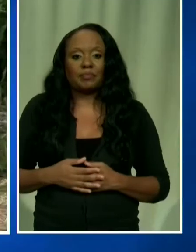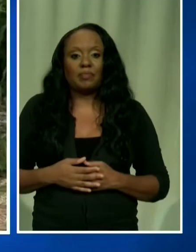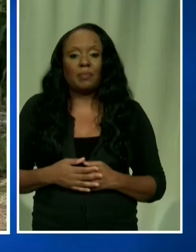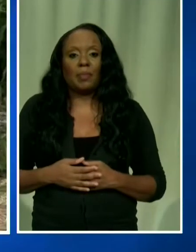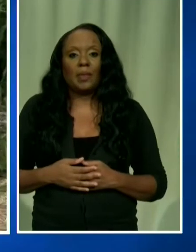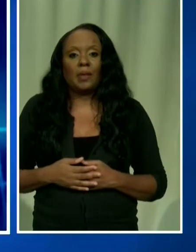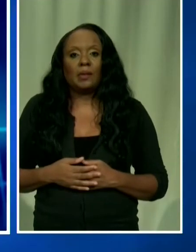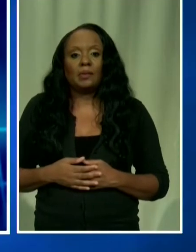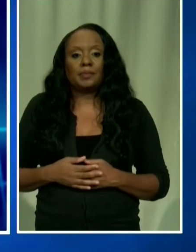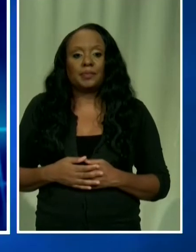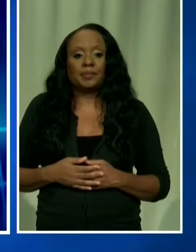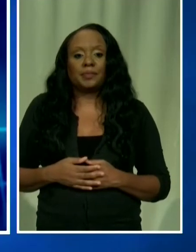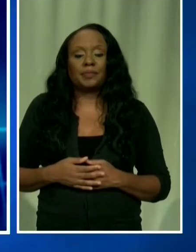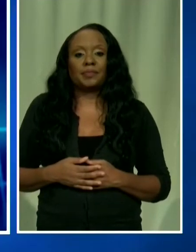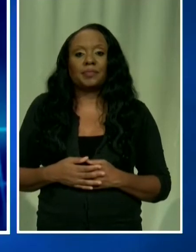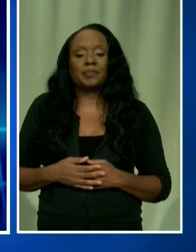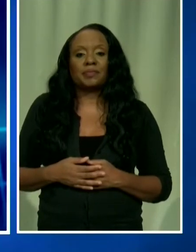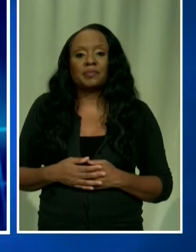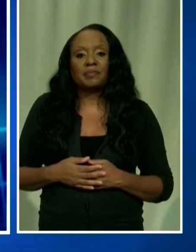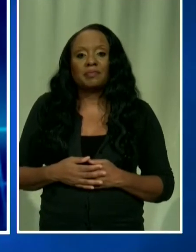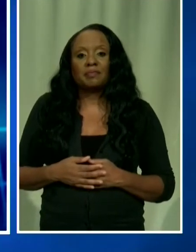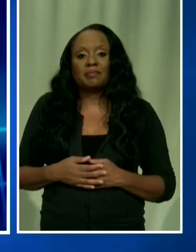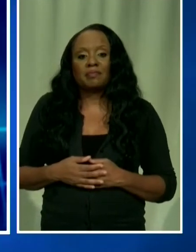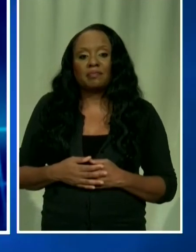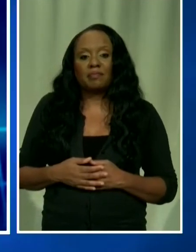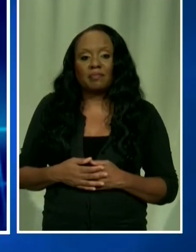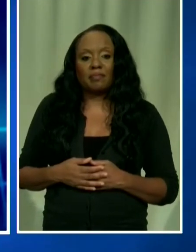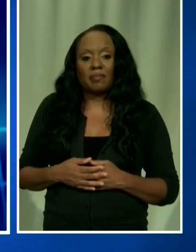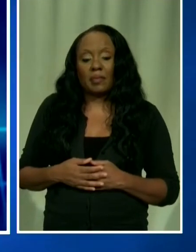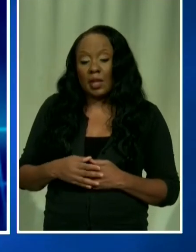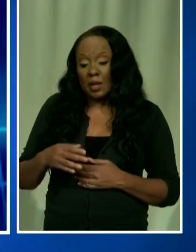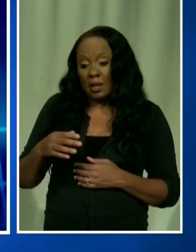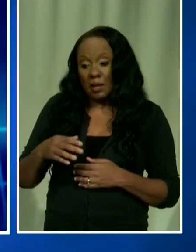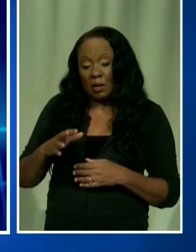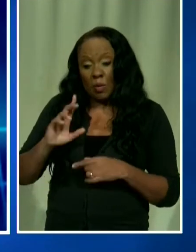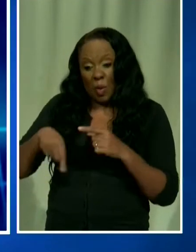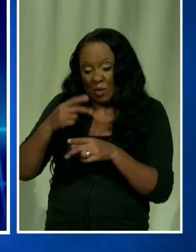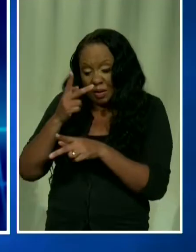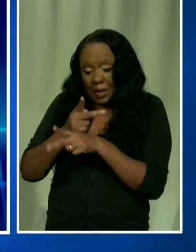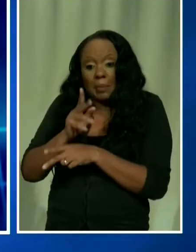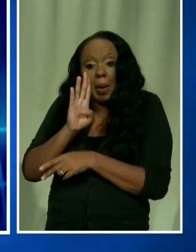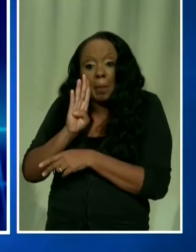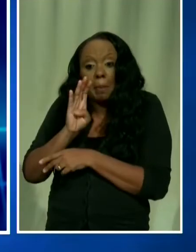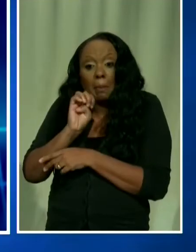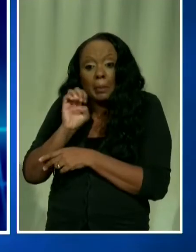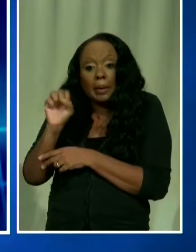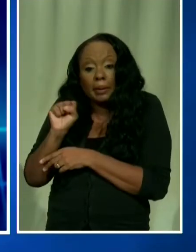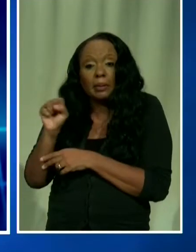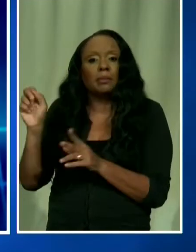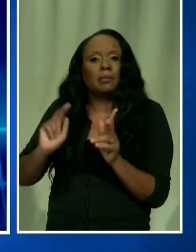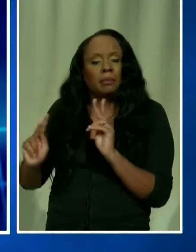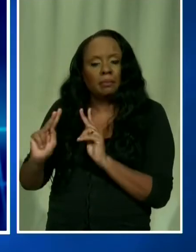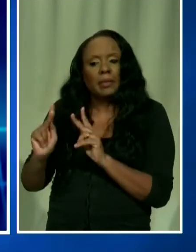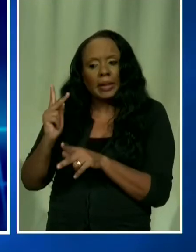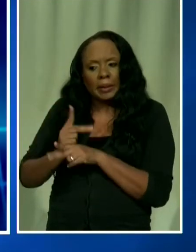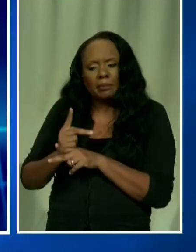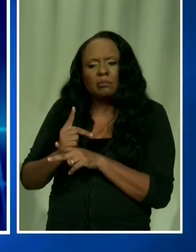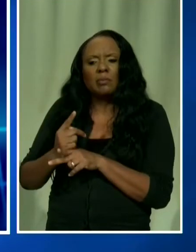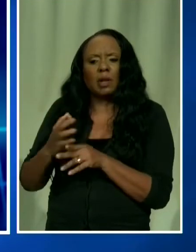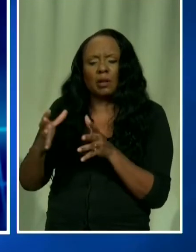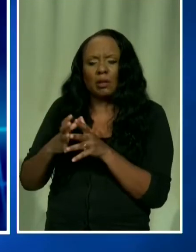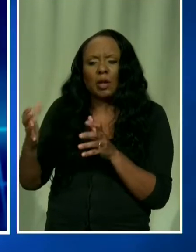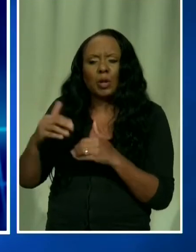Mr. Small says beekeeping is a growing industry in Barbados, and a number of young people have recently completed